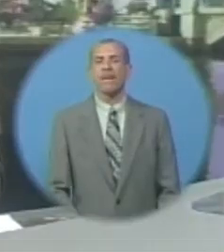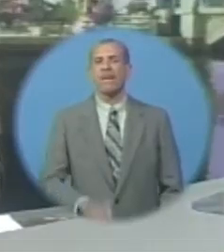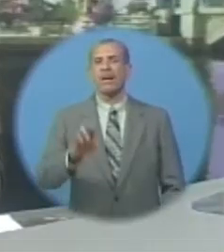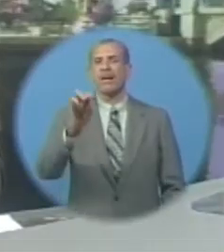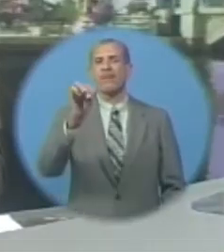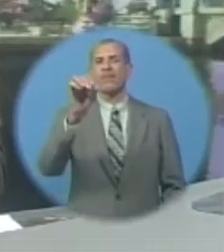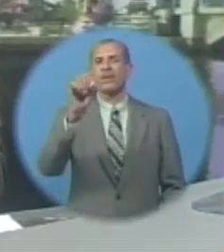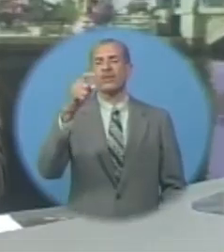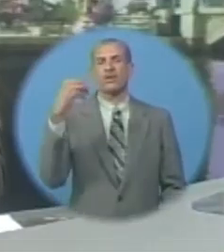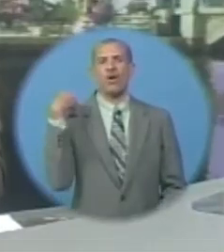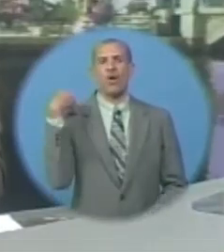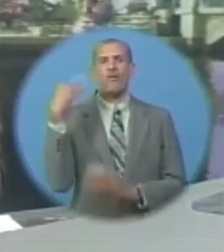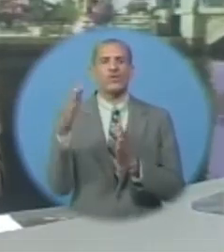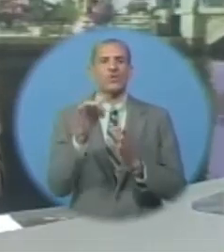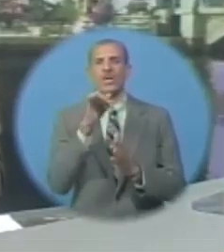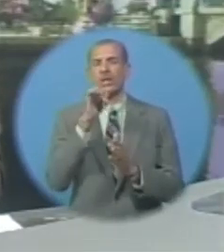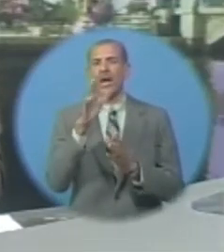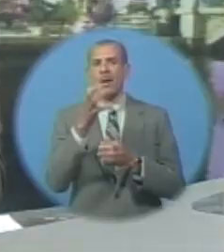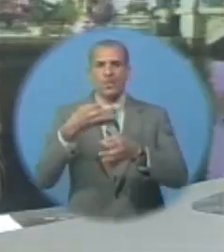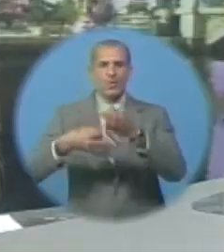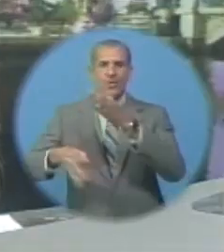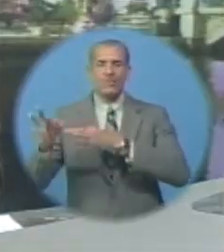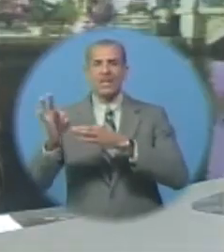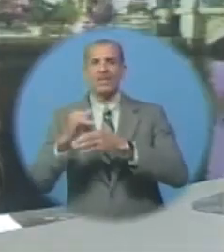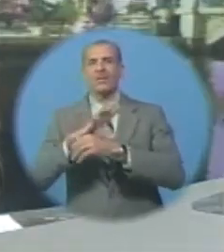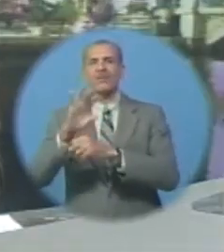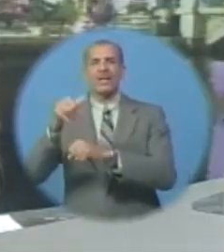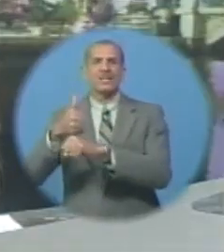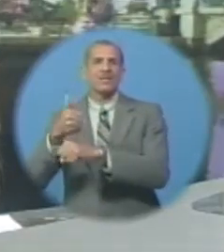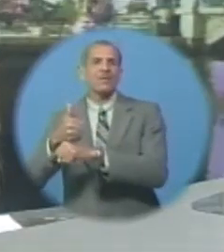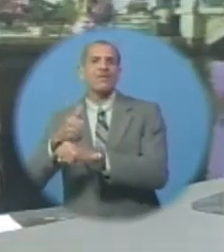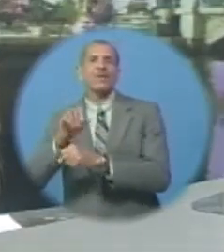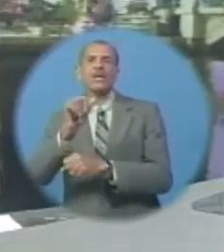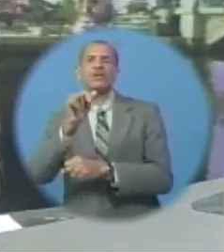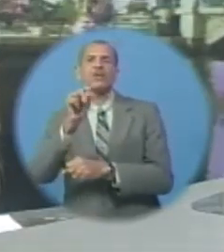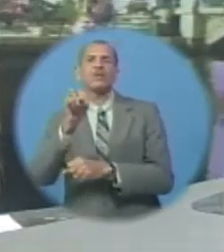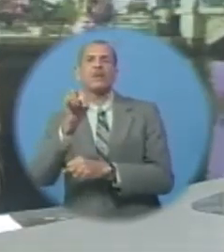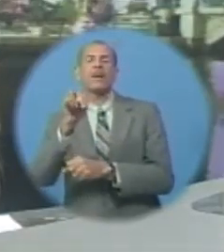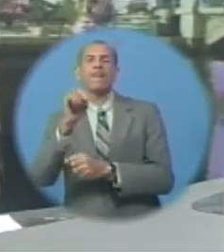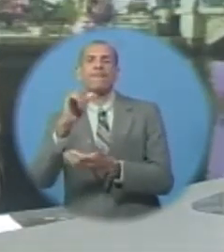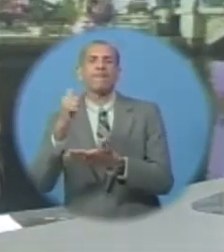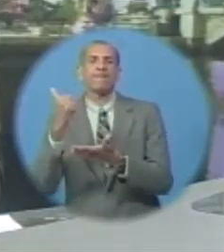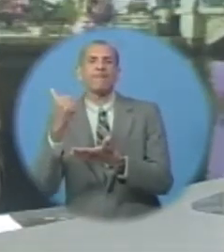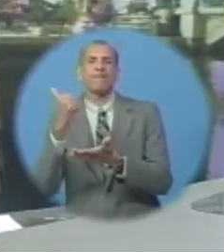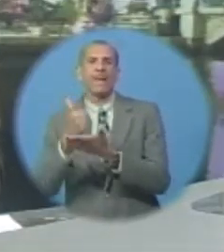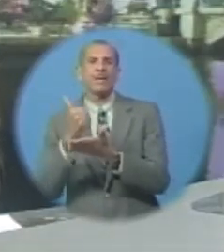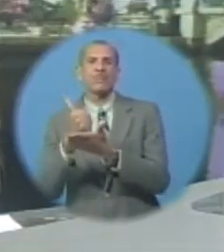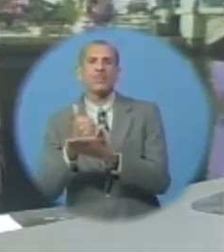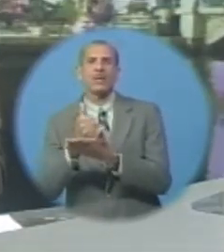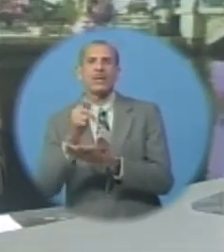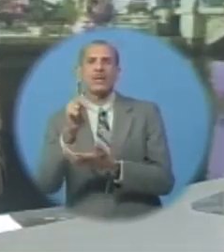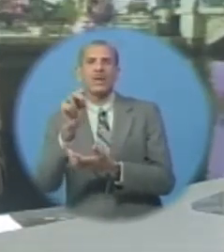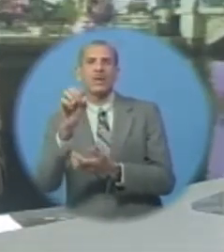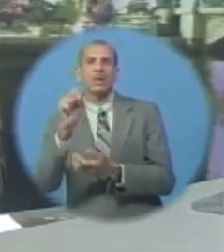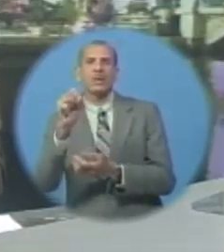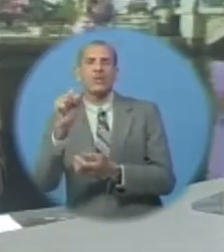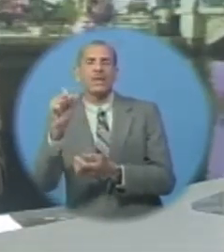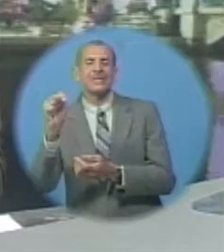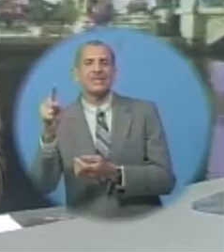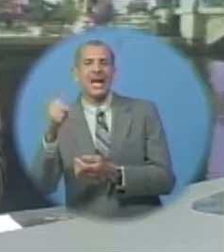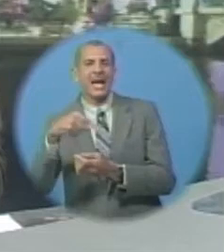Immigration officers will not be replaced by the installation of automated passport kiosks at the airport. Minister